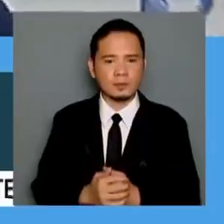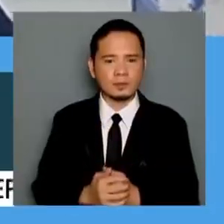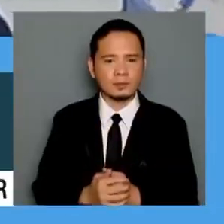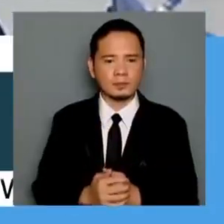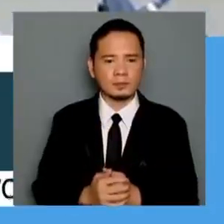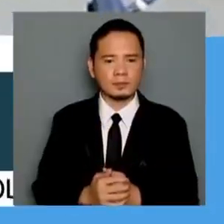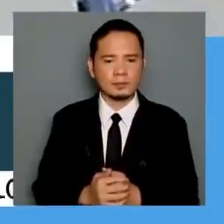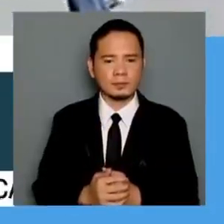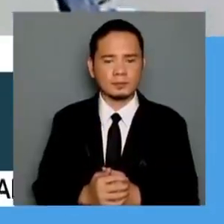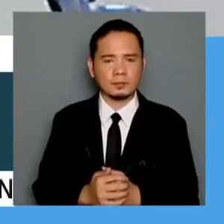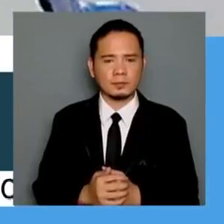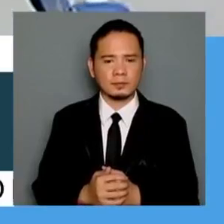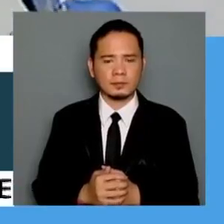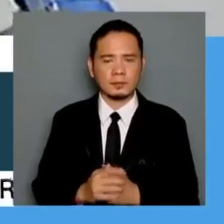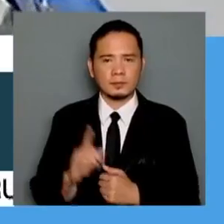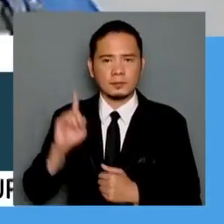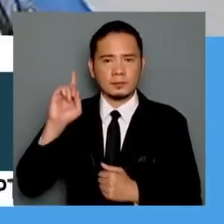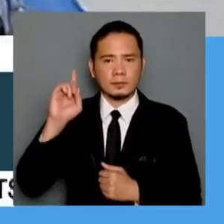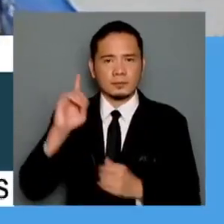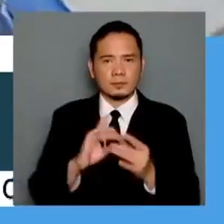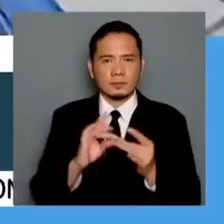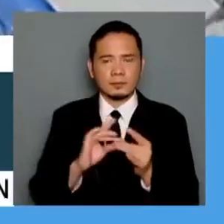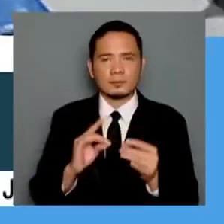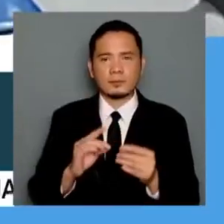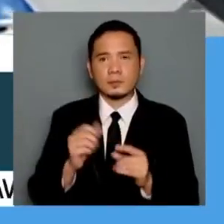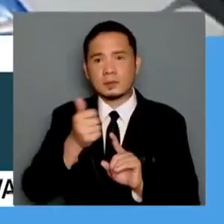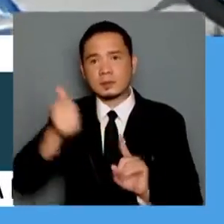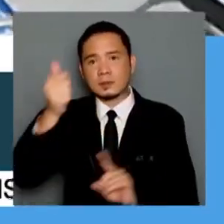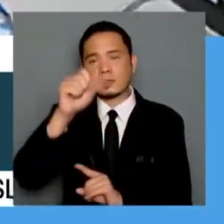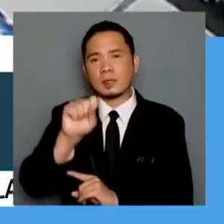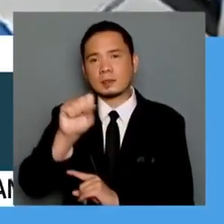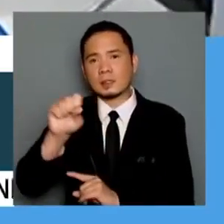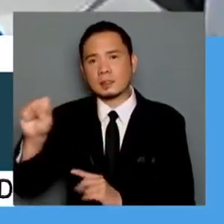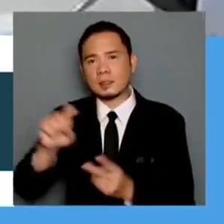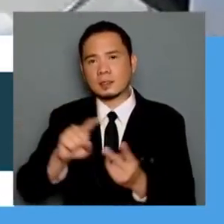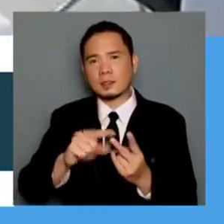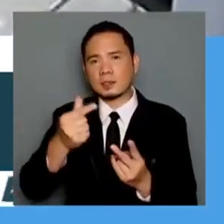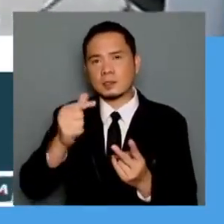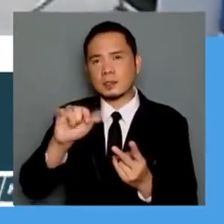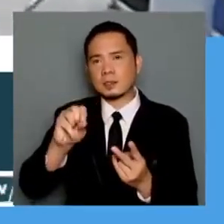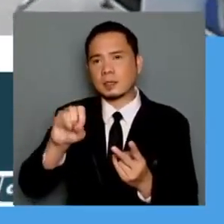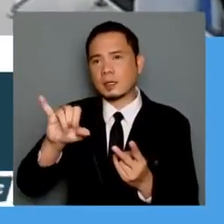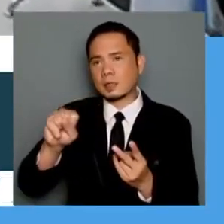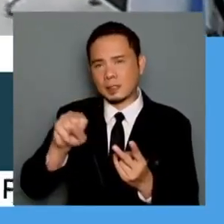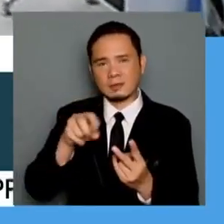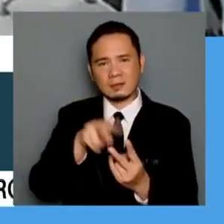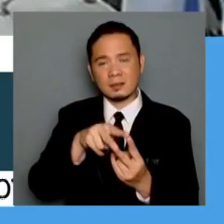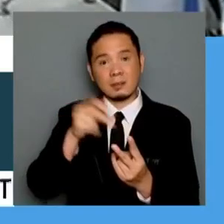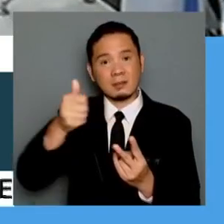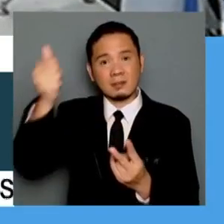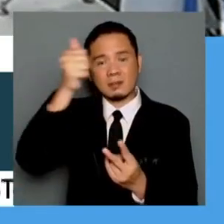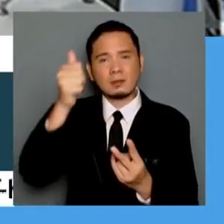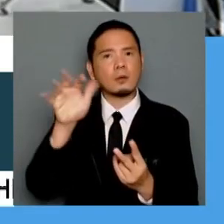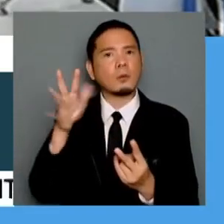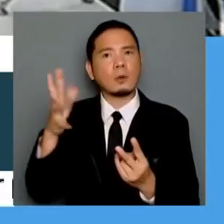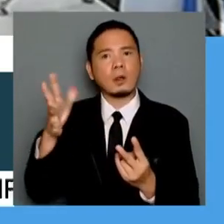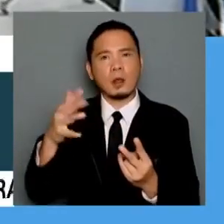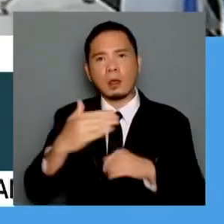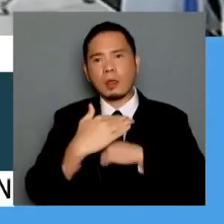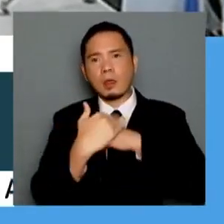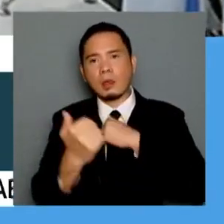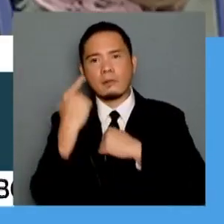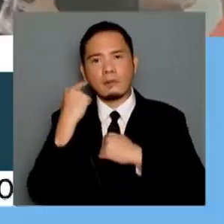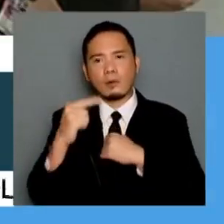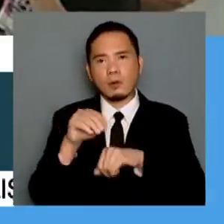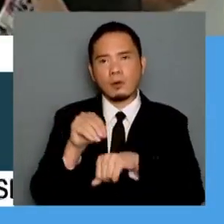Nag-uo daw yung mga pinuno ng SSS at GSIS na wala man lang konsultasyon sa mga manggagawa. Ito po ay hindi pera